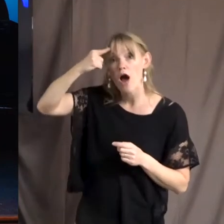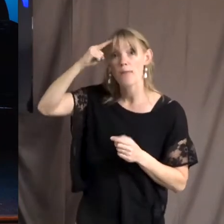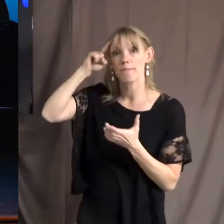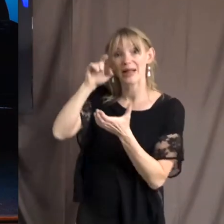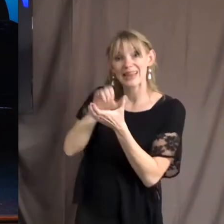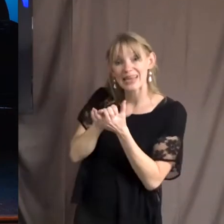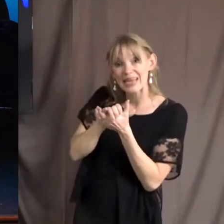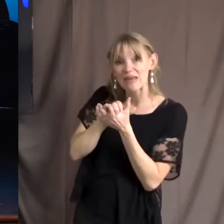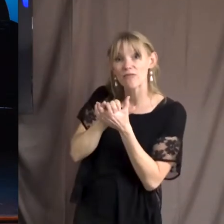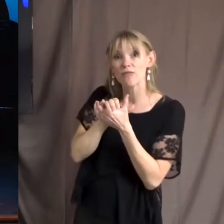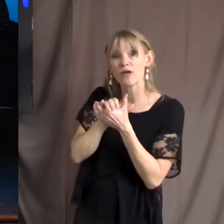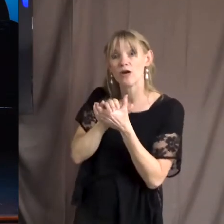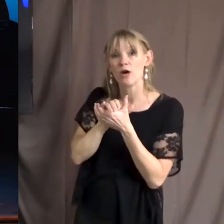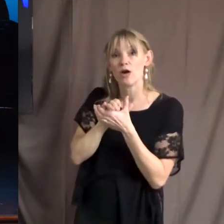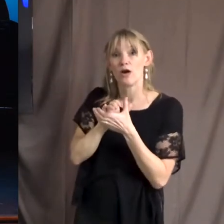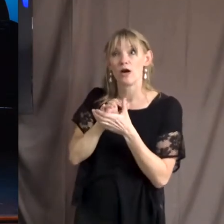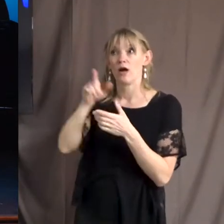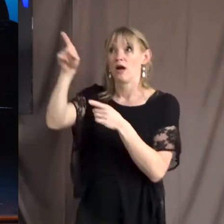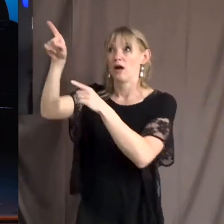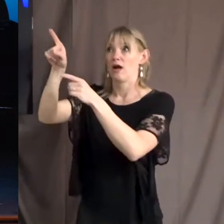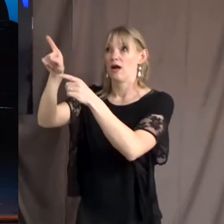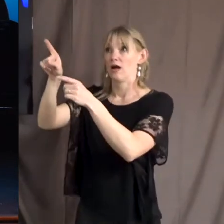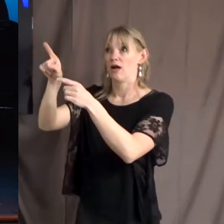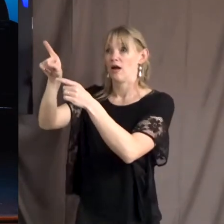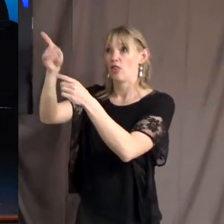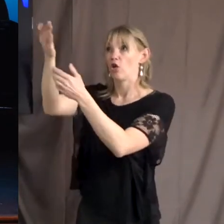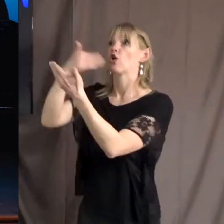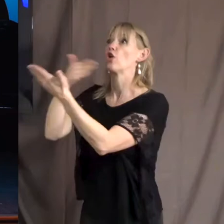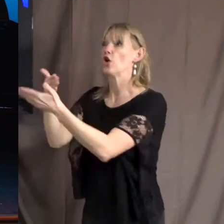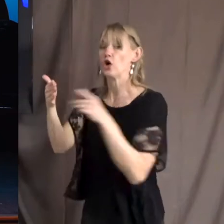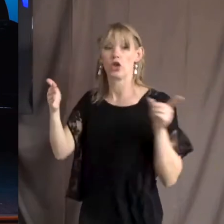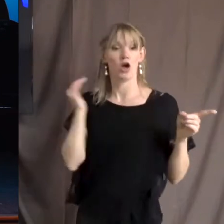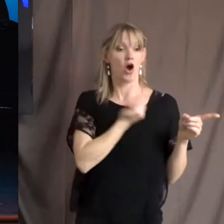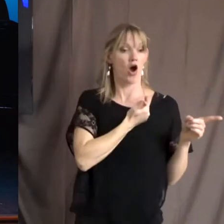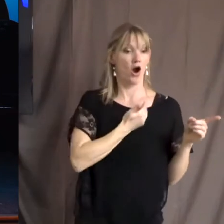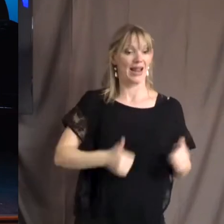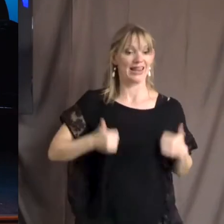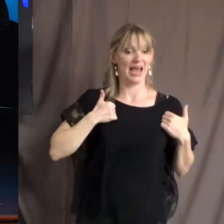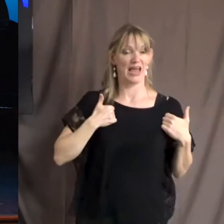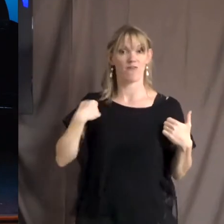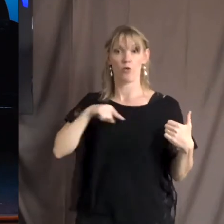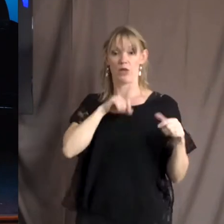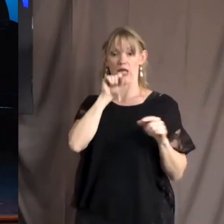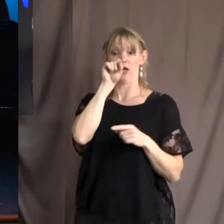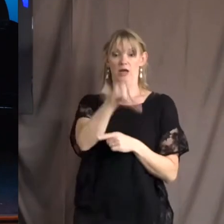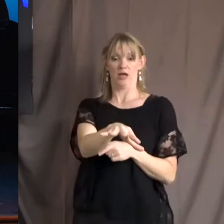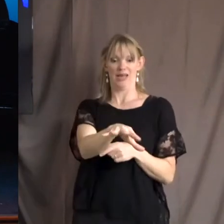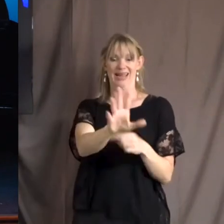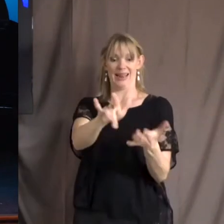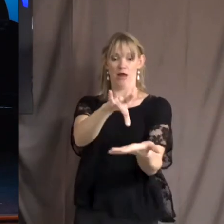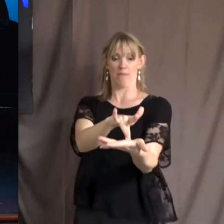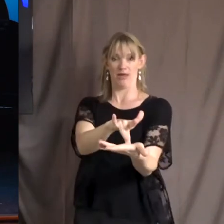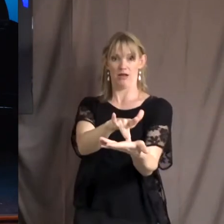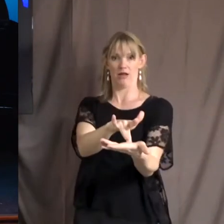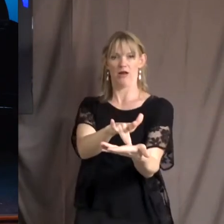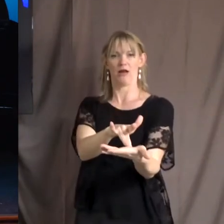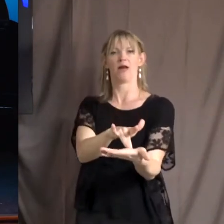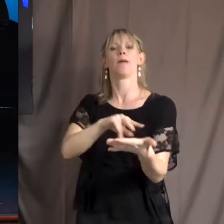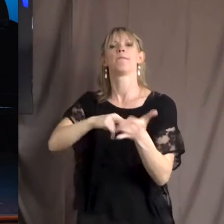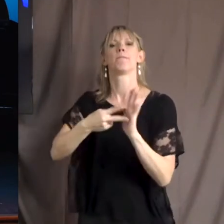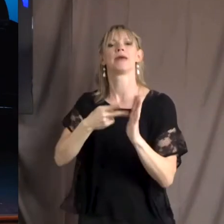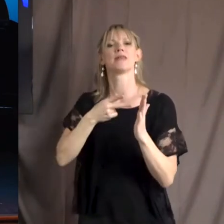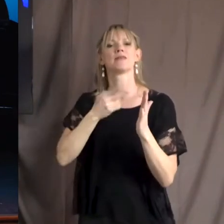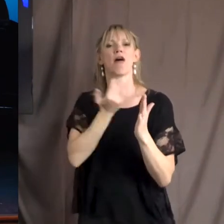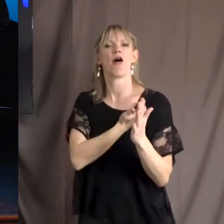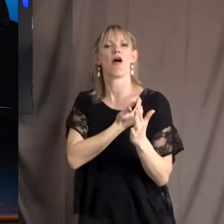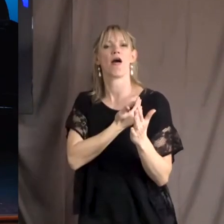in between that good that flows through us and our lives, we will find ourselves struggling to experience abundance. And it doesn't matter